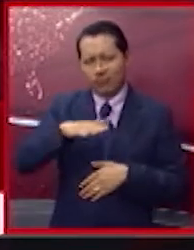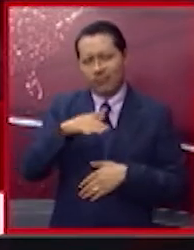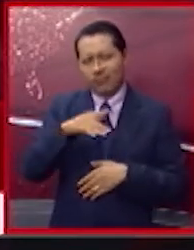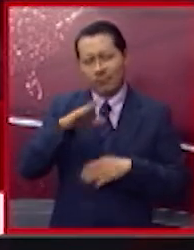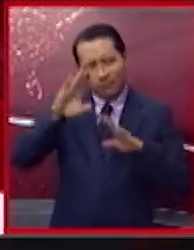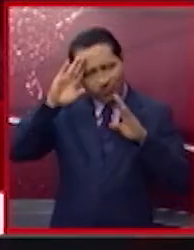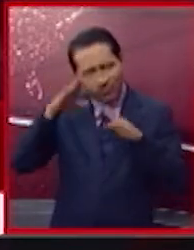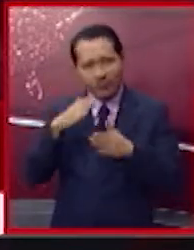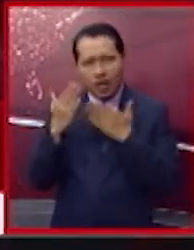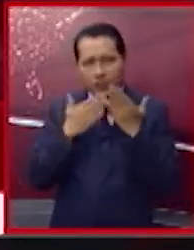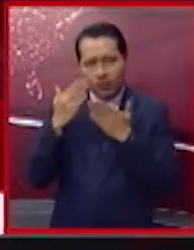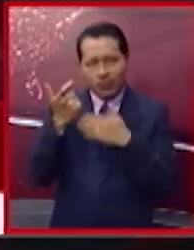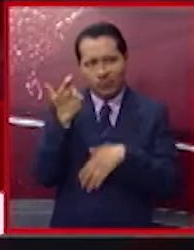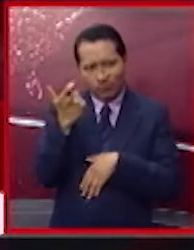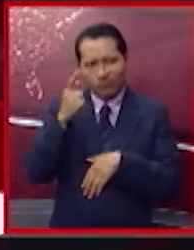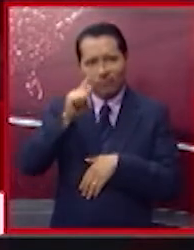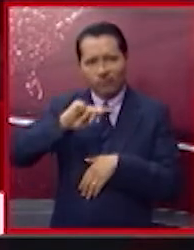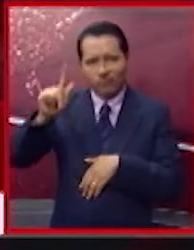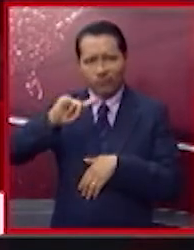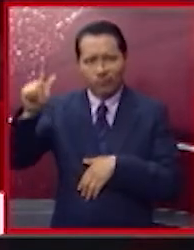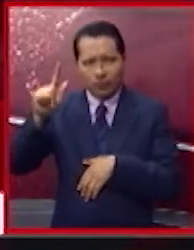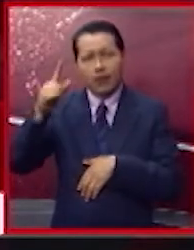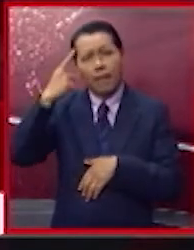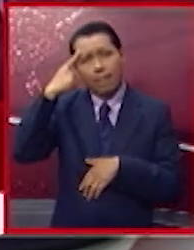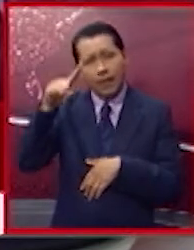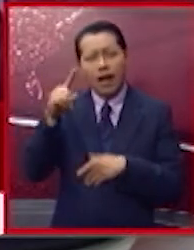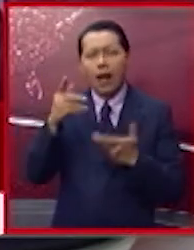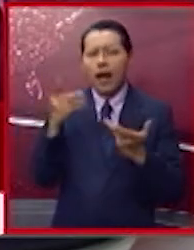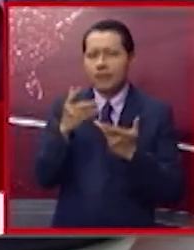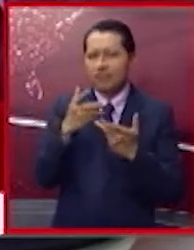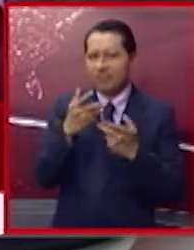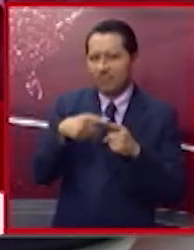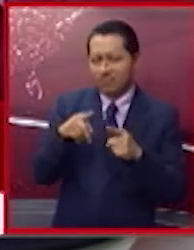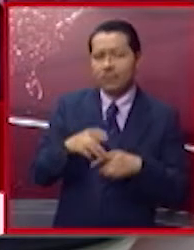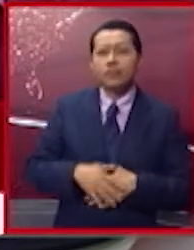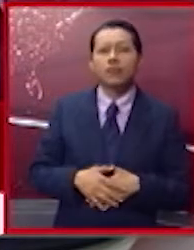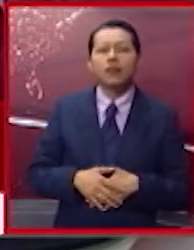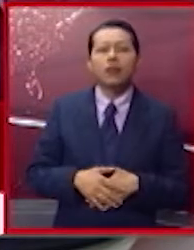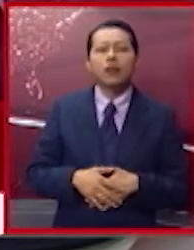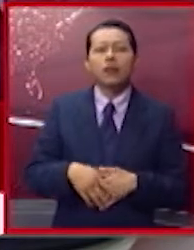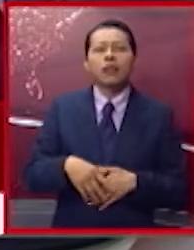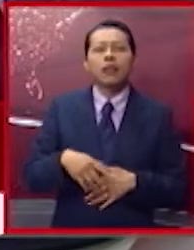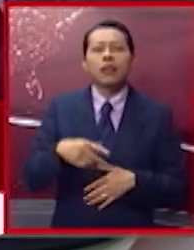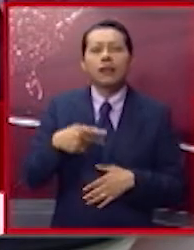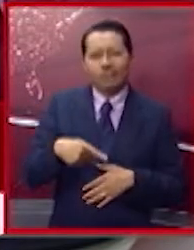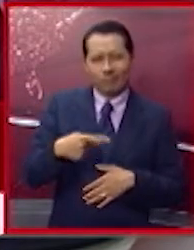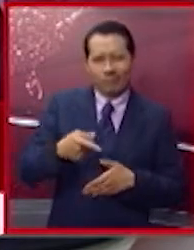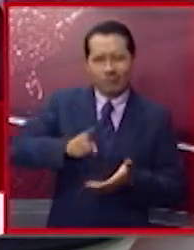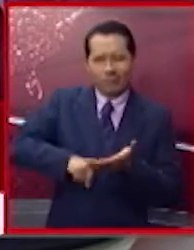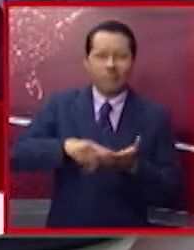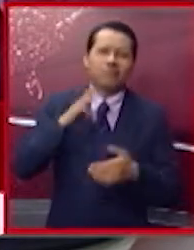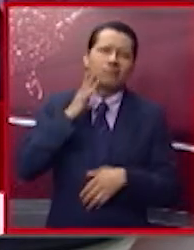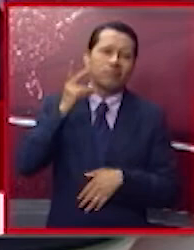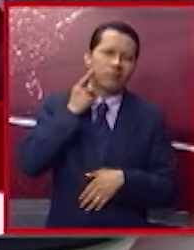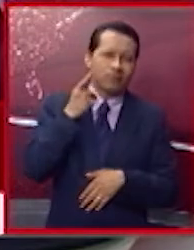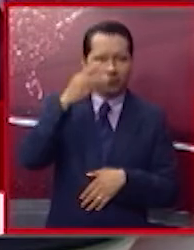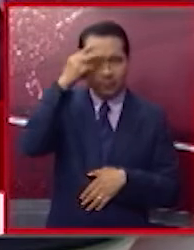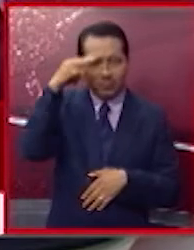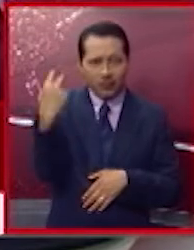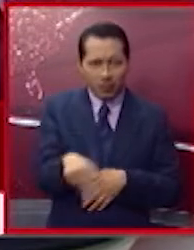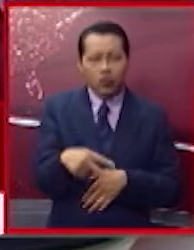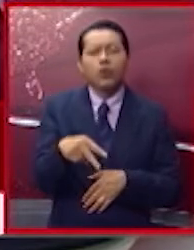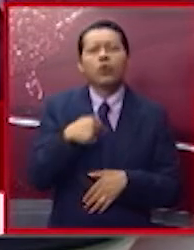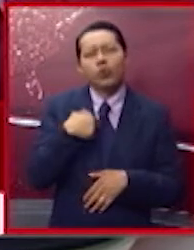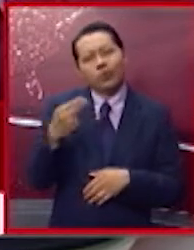lose their credibility the way that they did recently. We are in the Congress, in the Mexican Congress. I have to ask you about the work